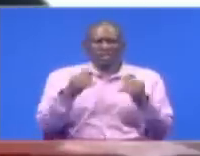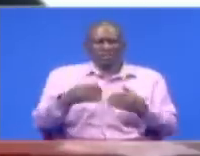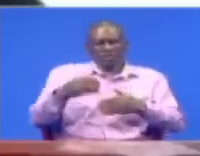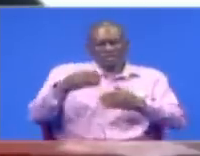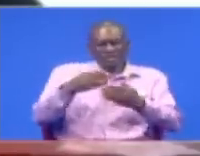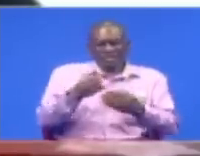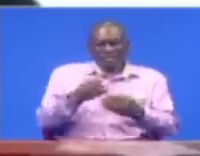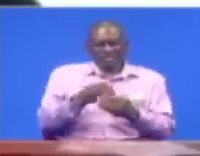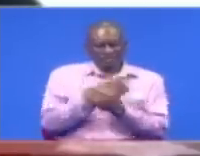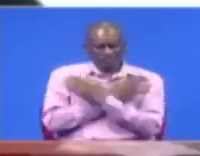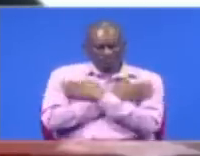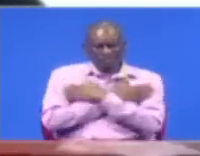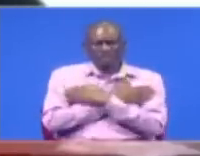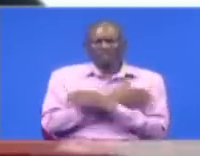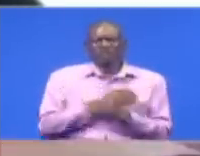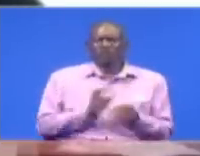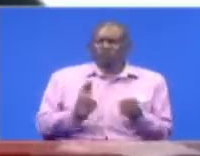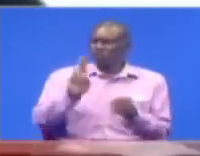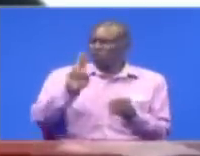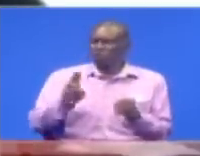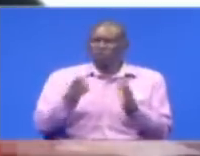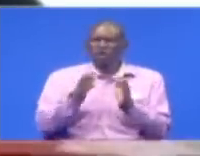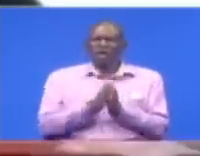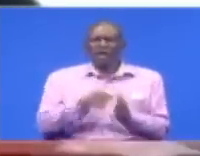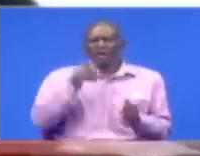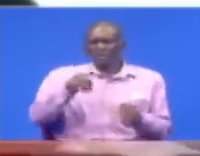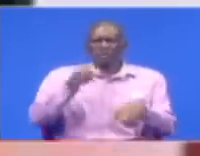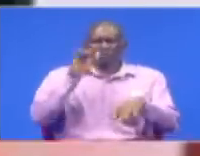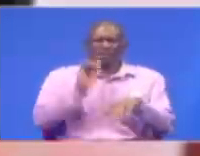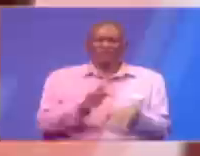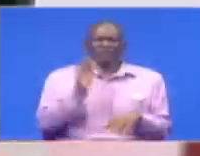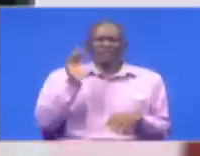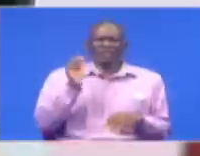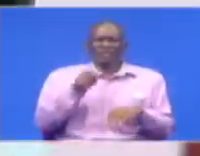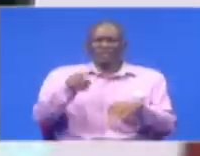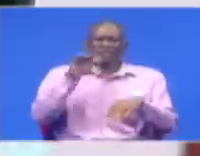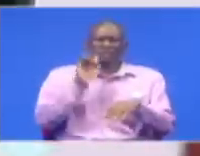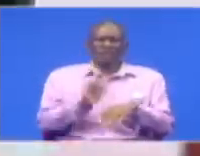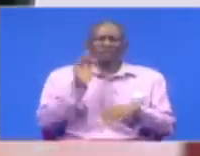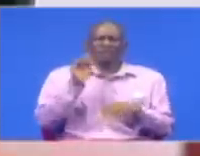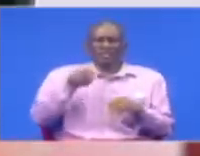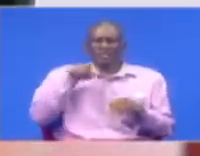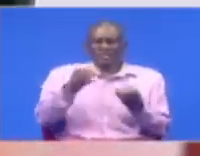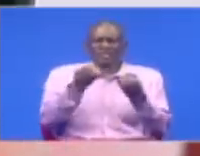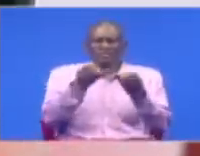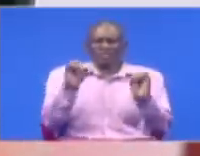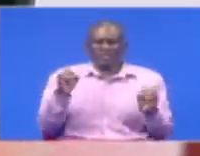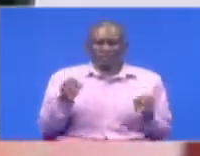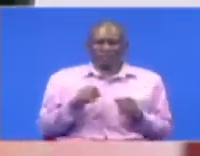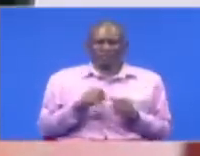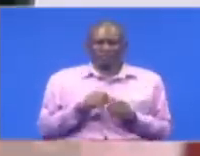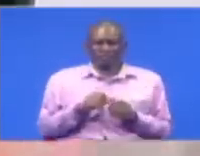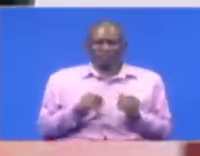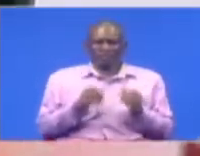to the House on the Hill, and that will affect his independence.